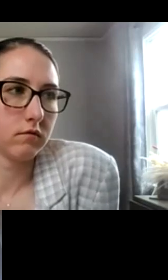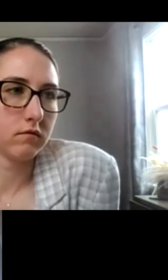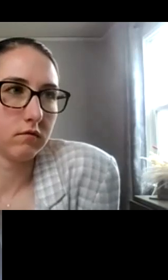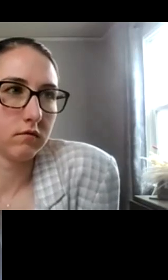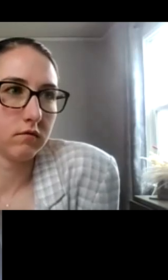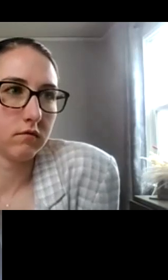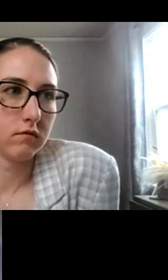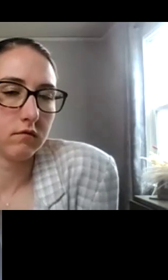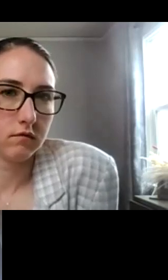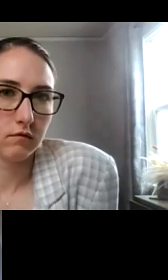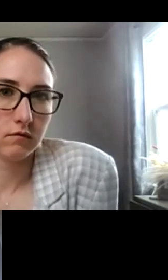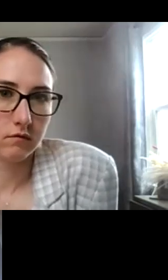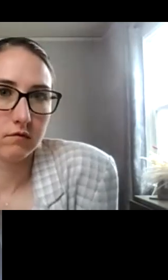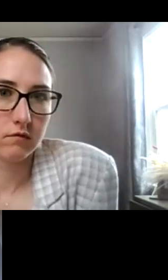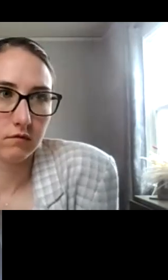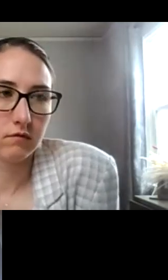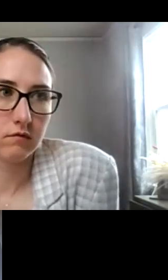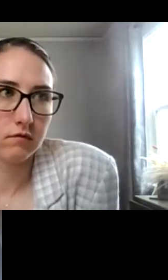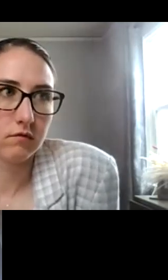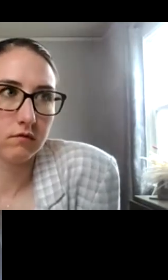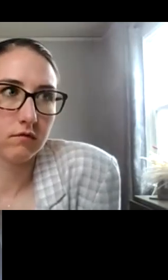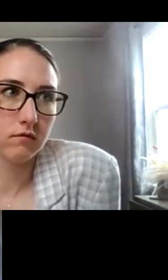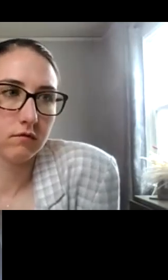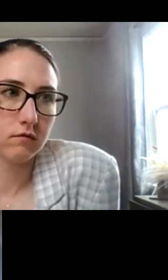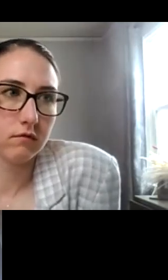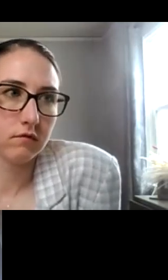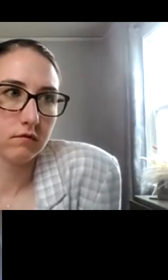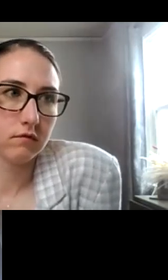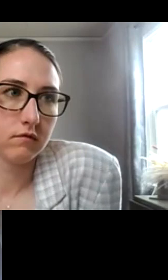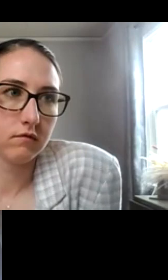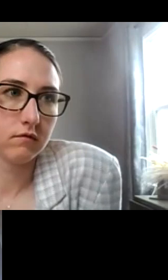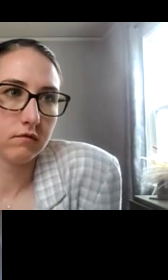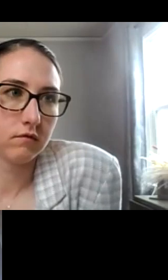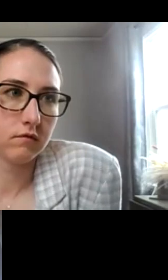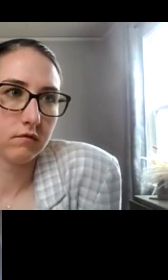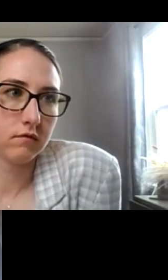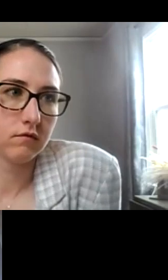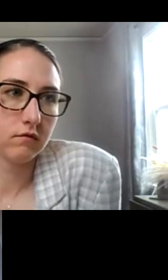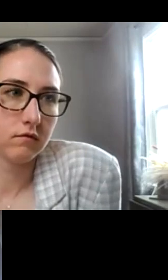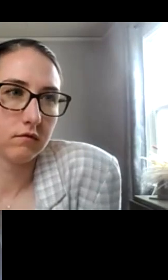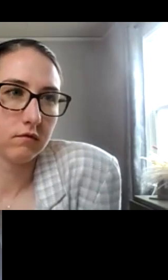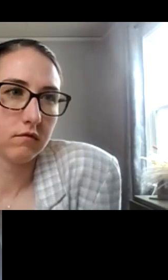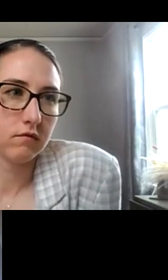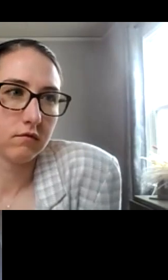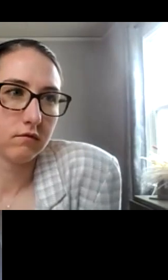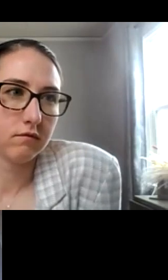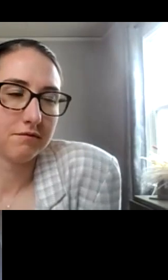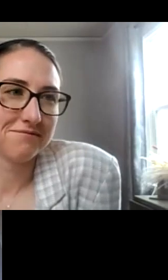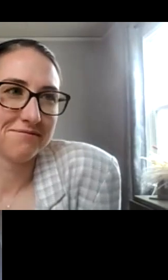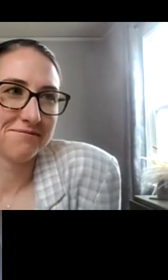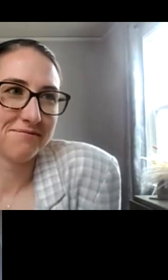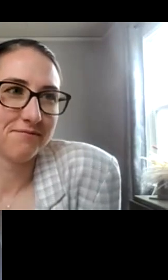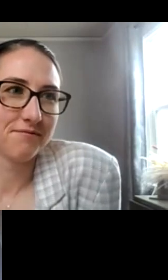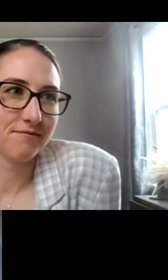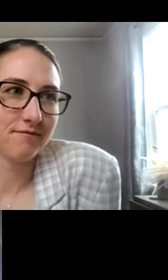deploy services in various settings. And Tom responded, thanks, I think there is room for this in the equity plan